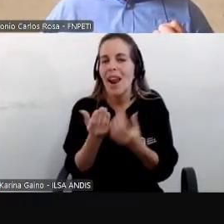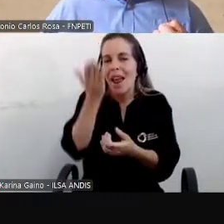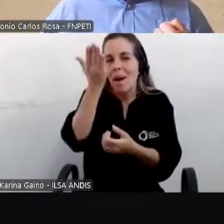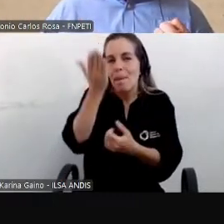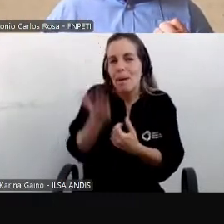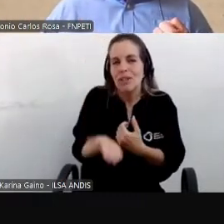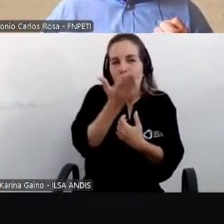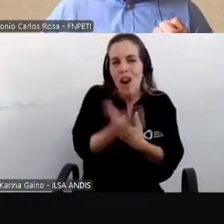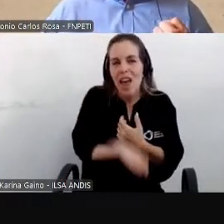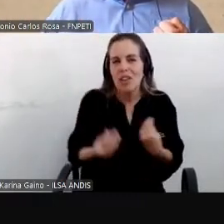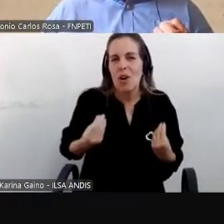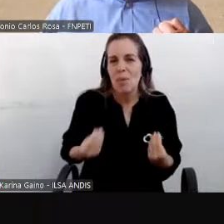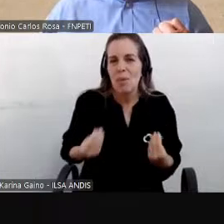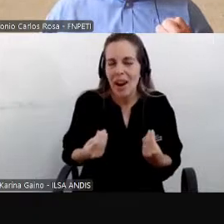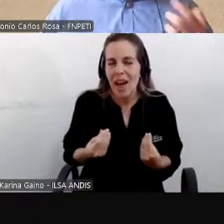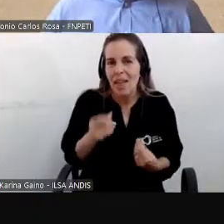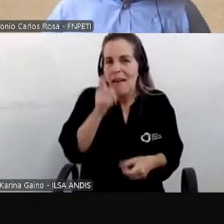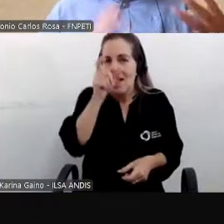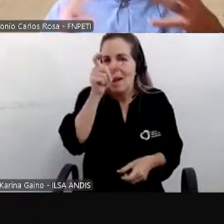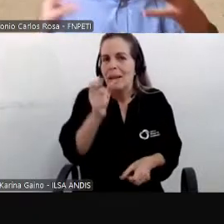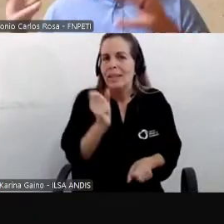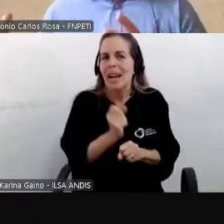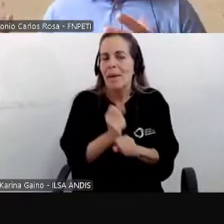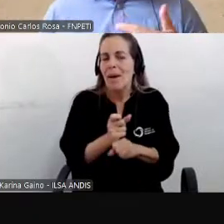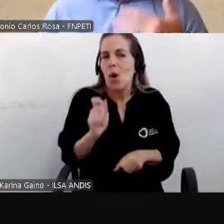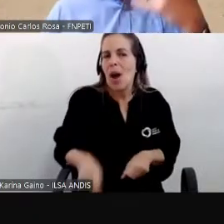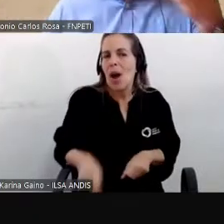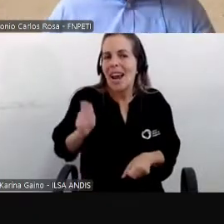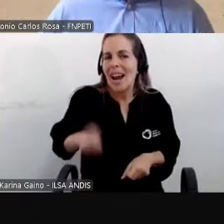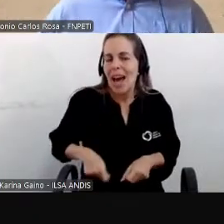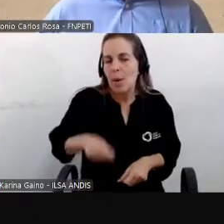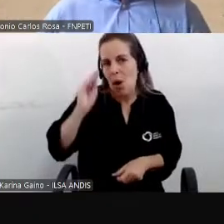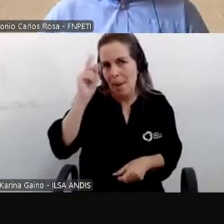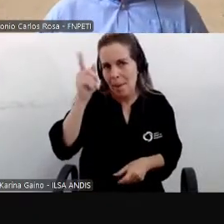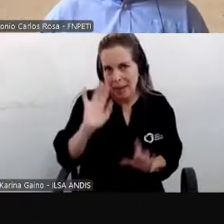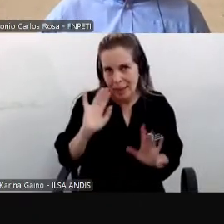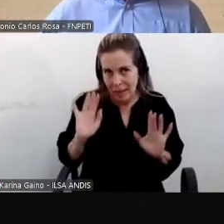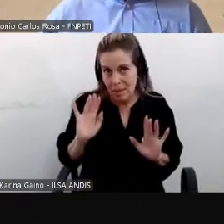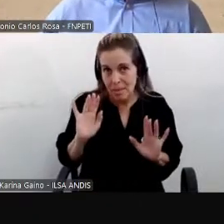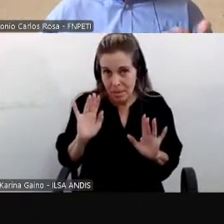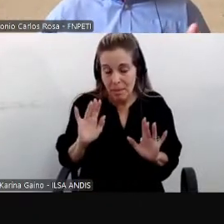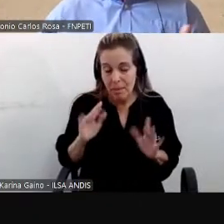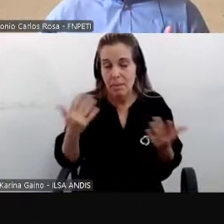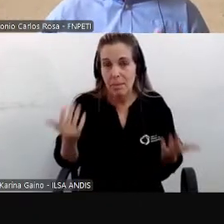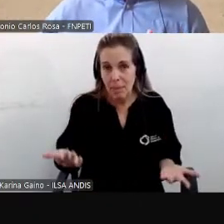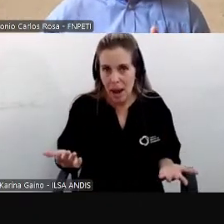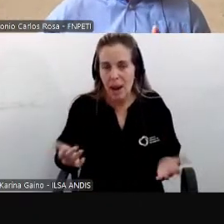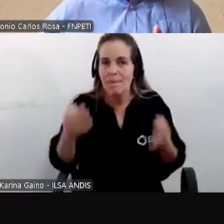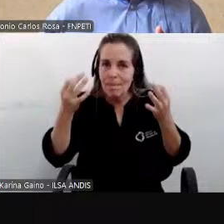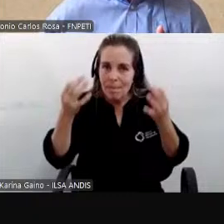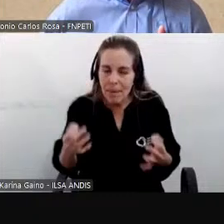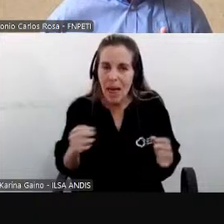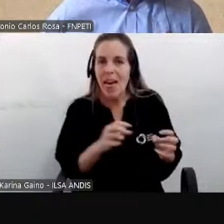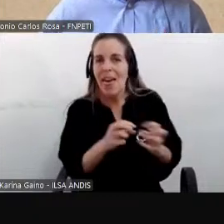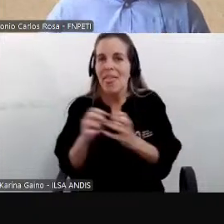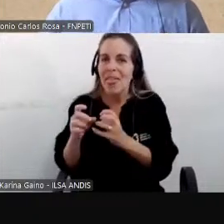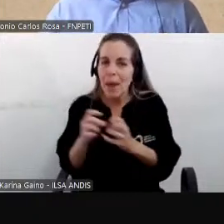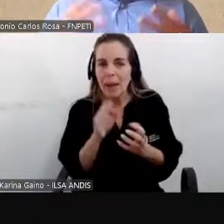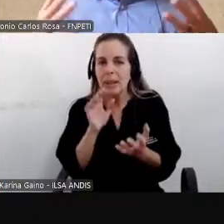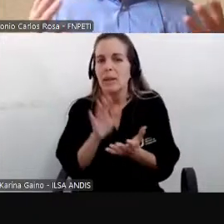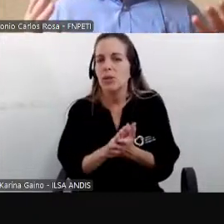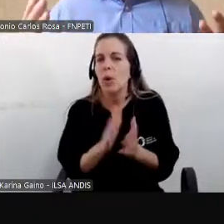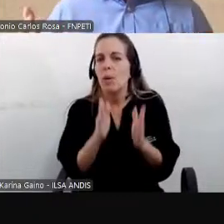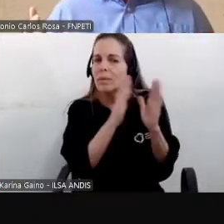to describe the different cases and the profile of slave workers in Brazil.